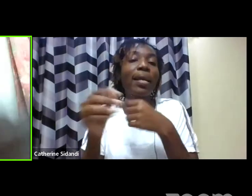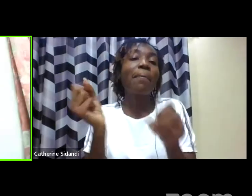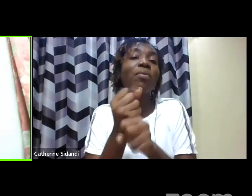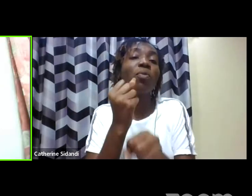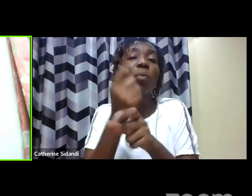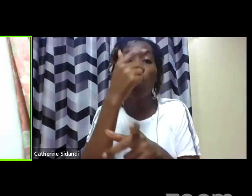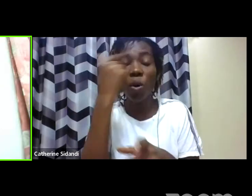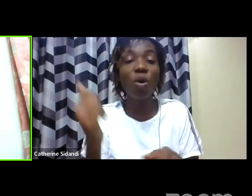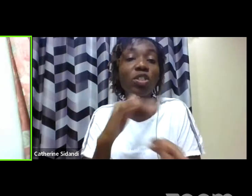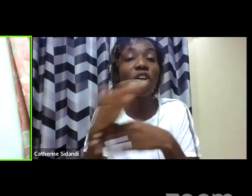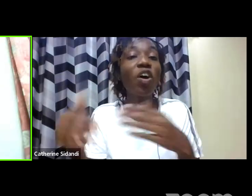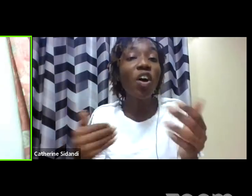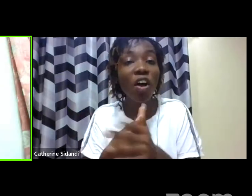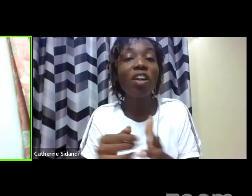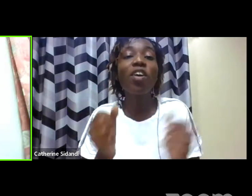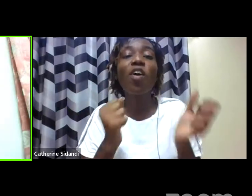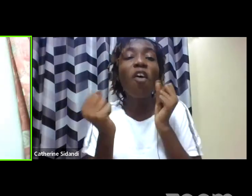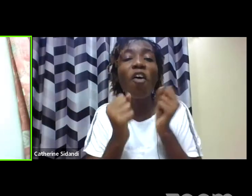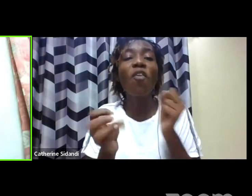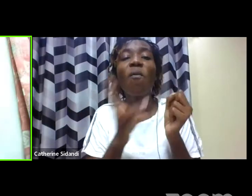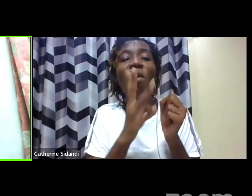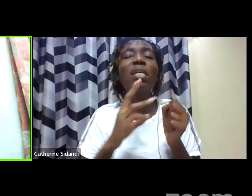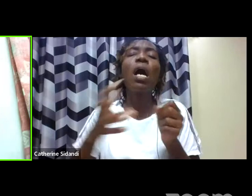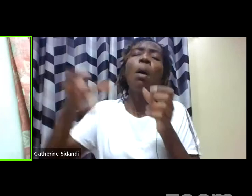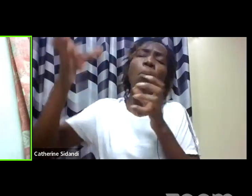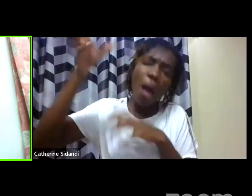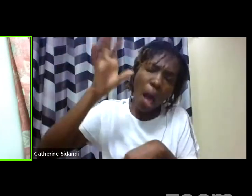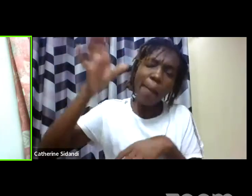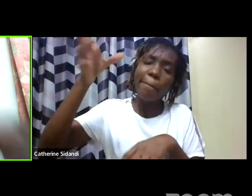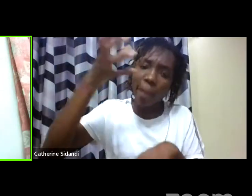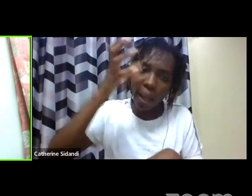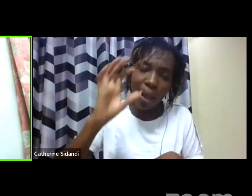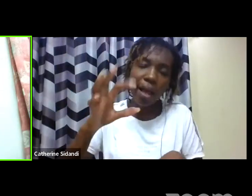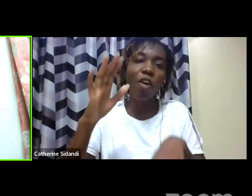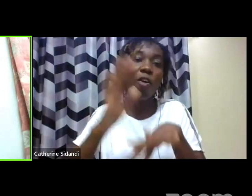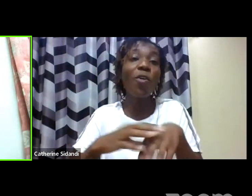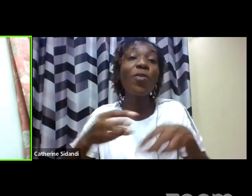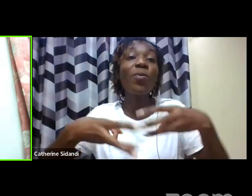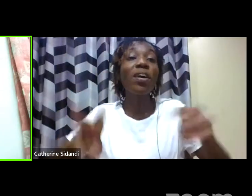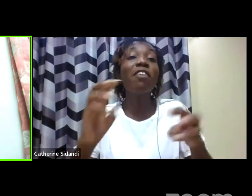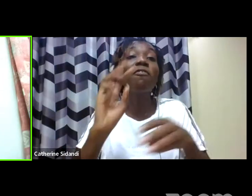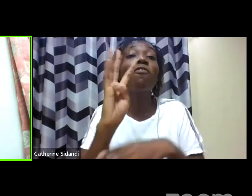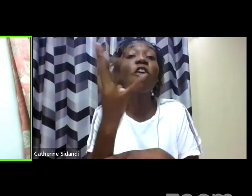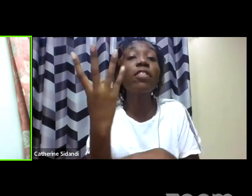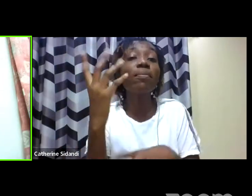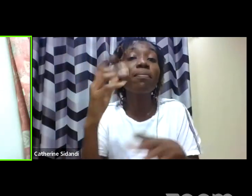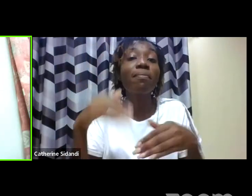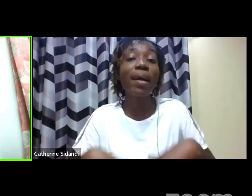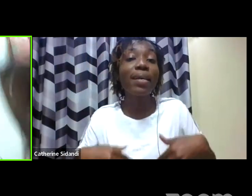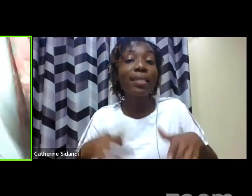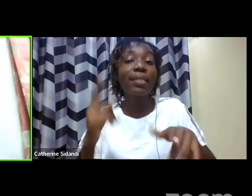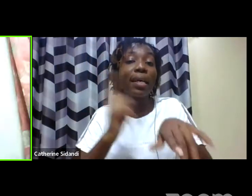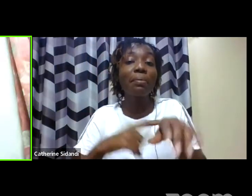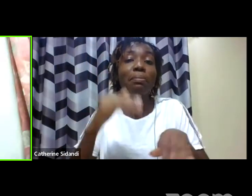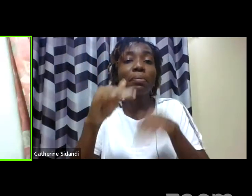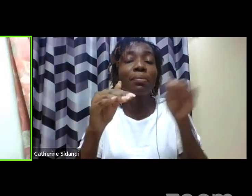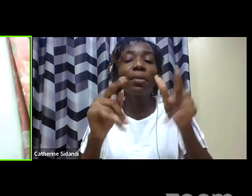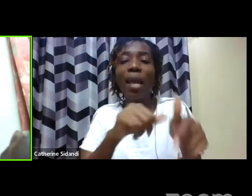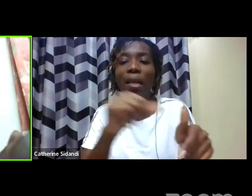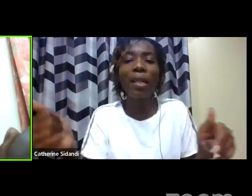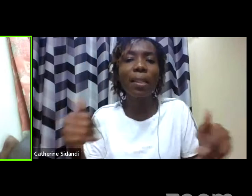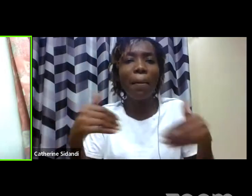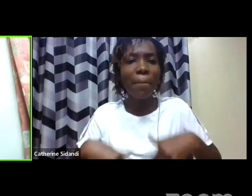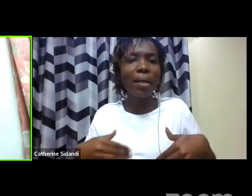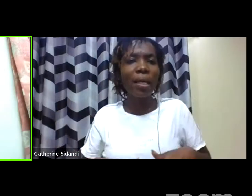them cold water was poured. In fact, along the way, when the fourth monkey was going up, the other monkeys pulled it down and said,